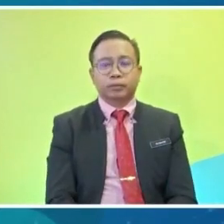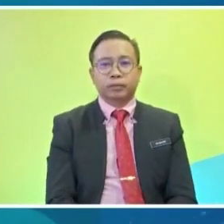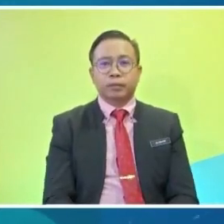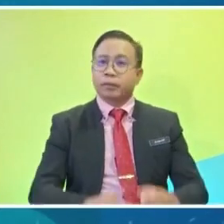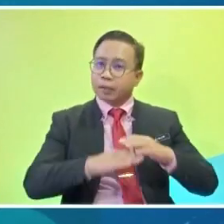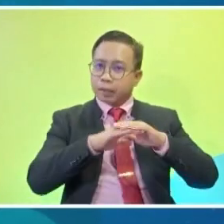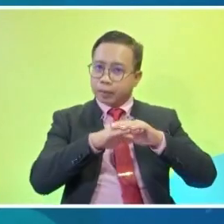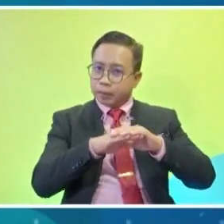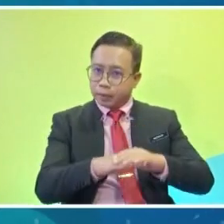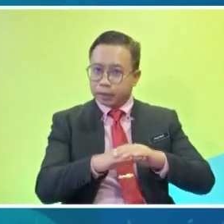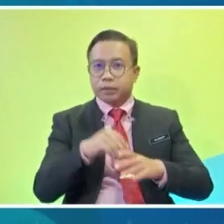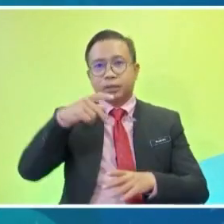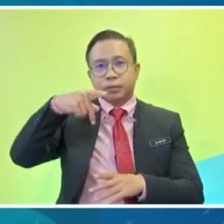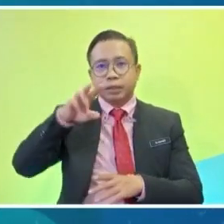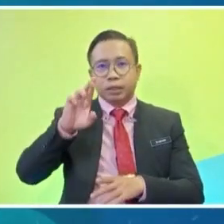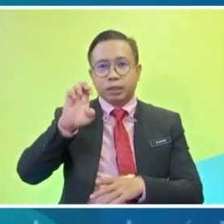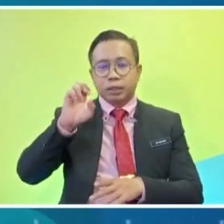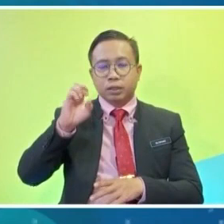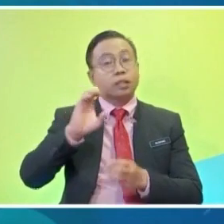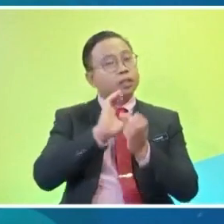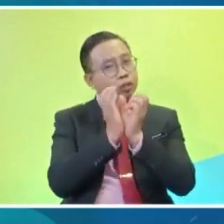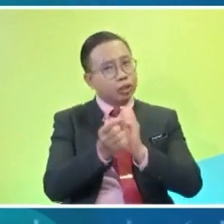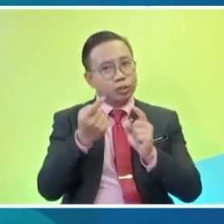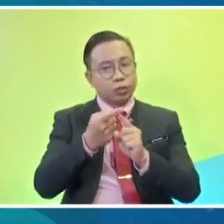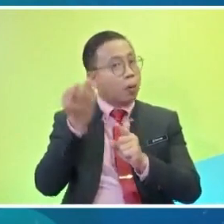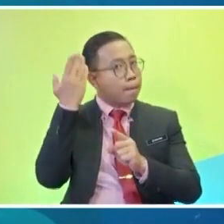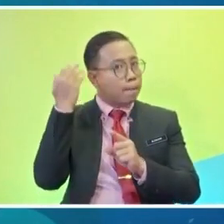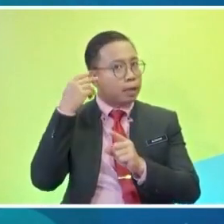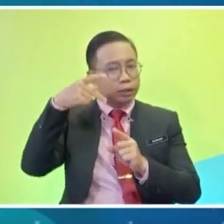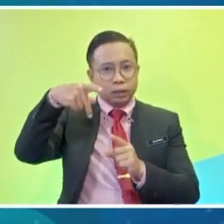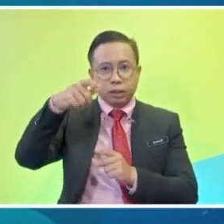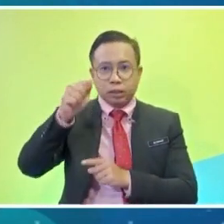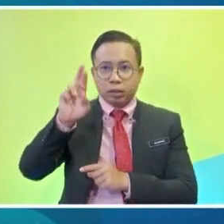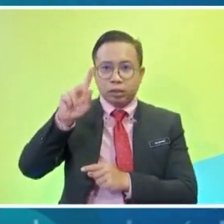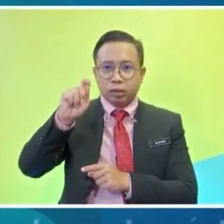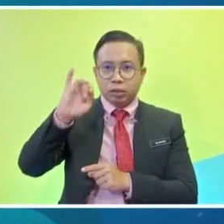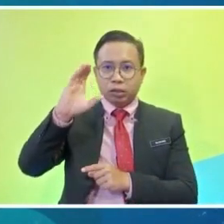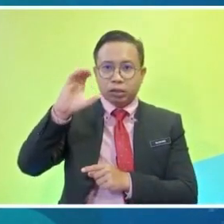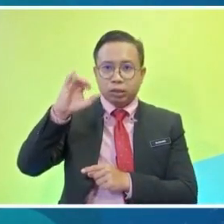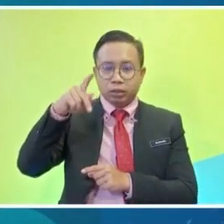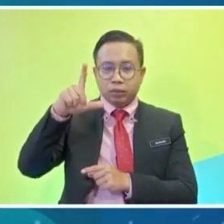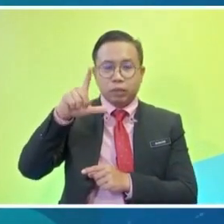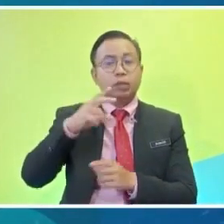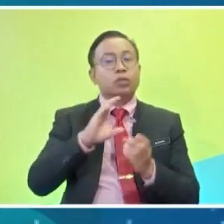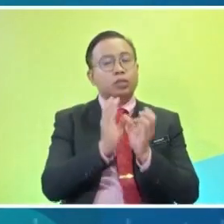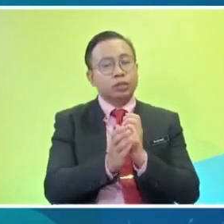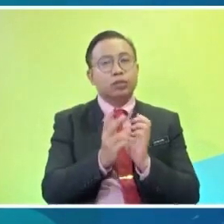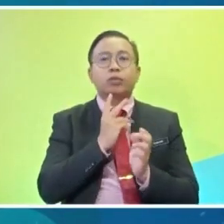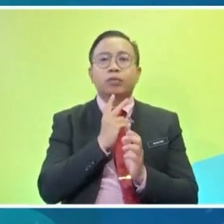Press. Press. Okay, now, Ashil, change it to the past participle and then change this sentence to the passive voice,